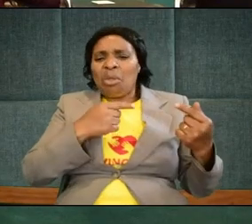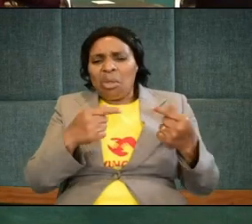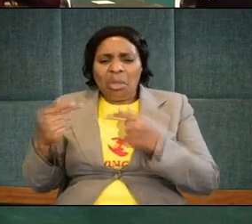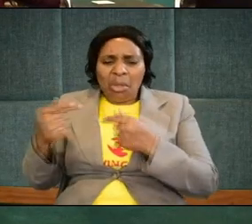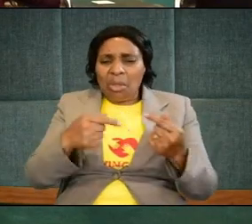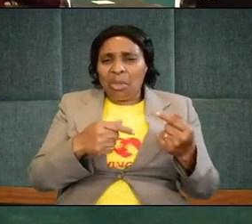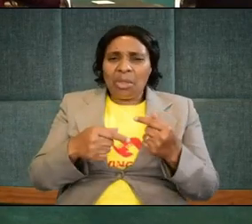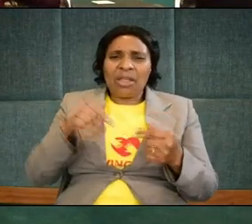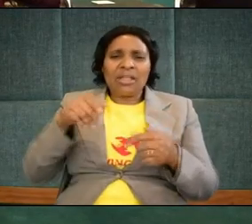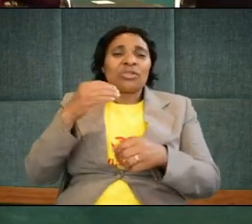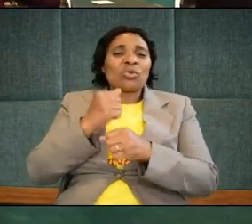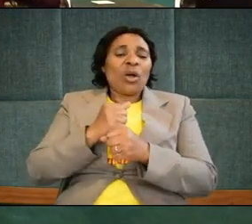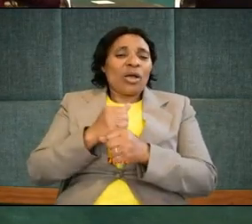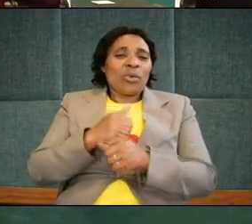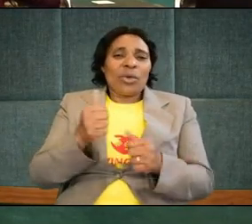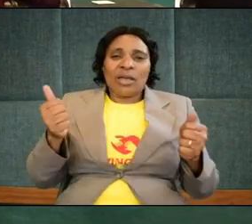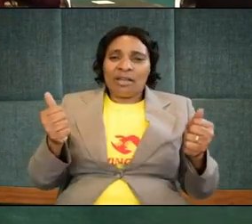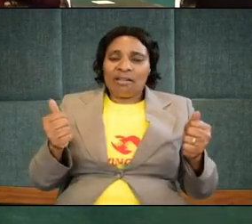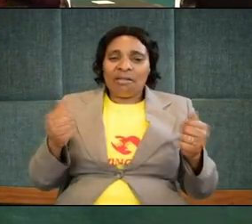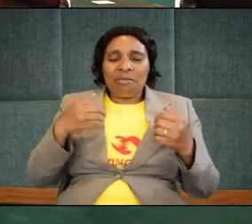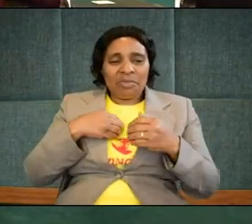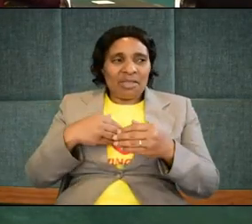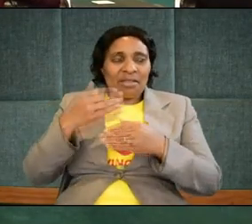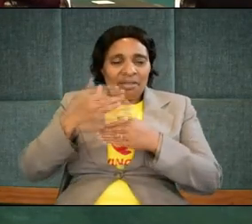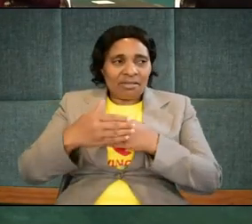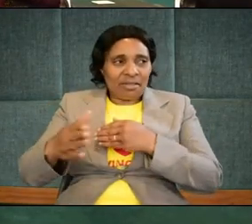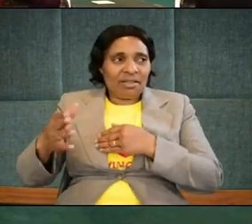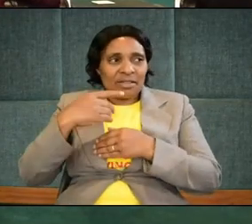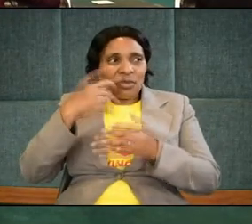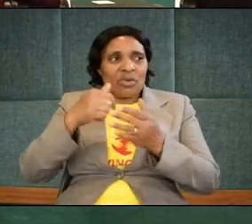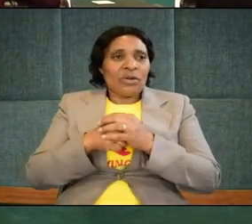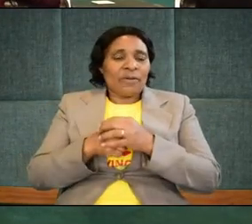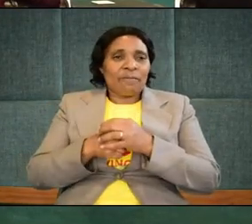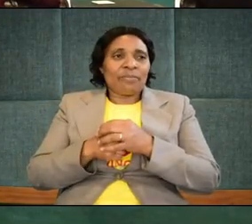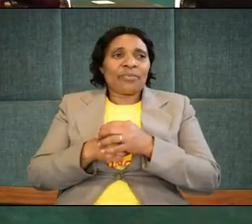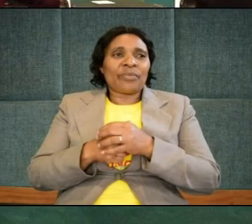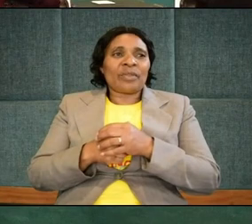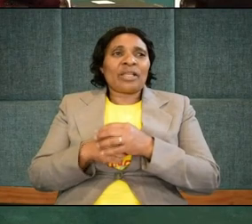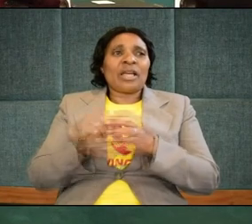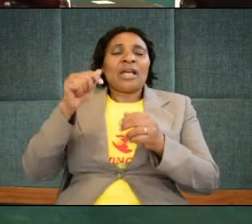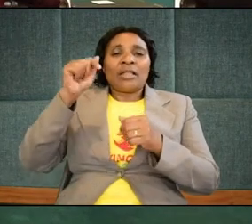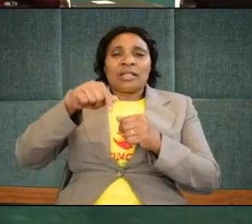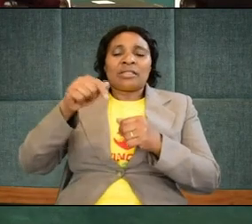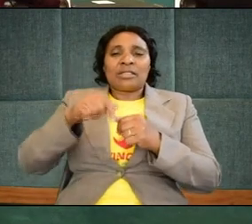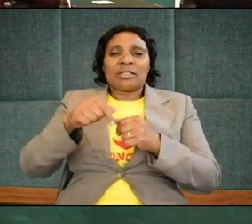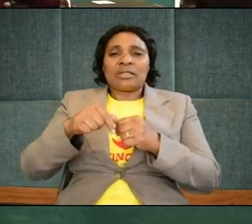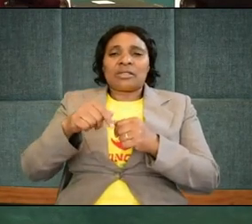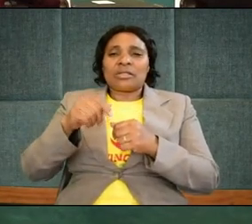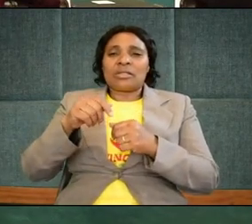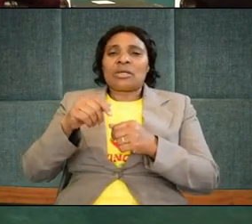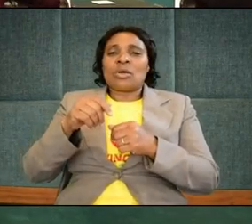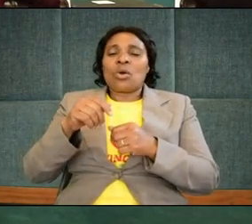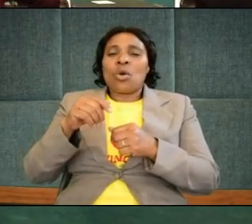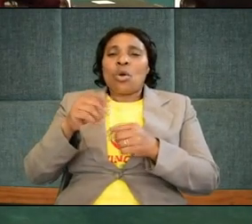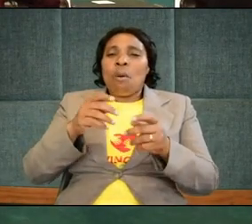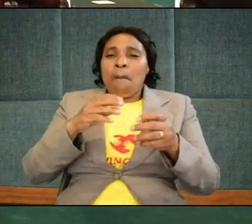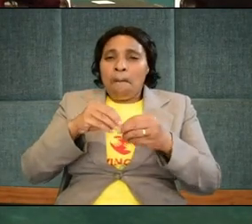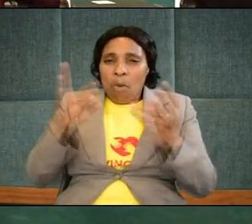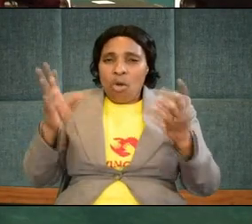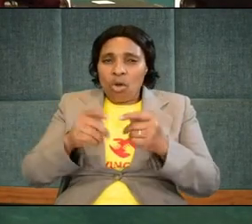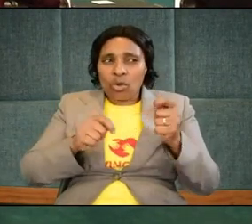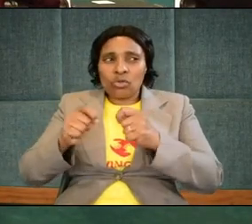walk. Also get to some extent that he was just calm about the situation. Mm-hmm. He was more controlled about